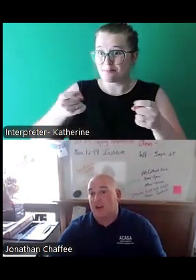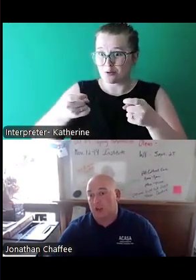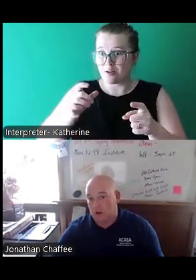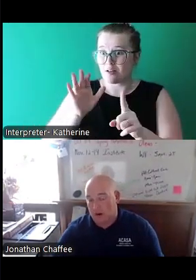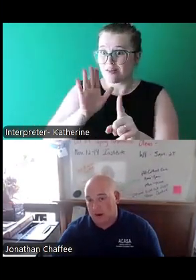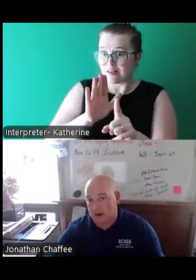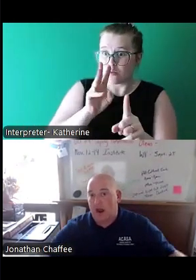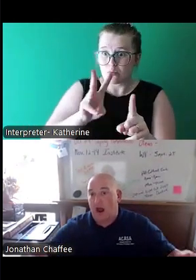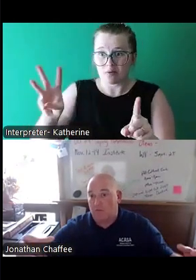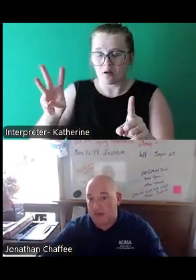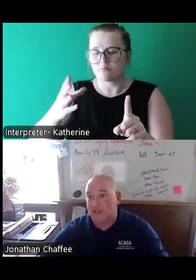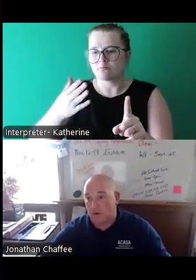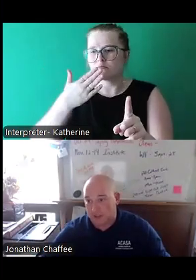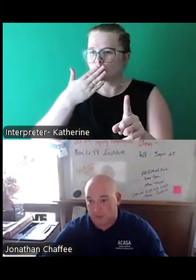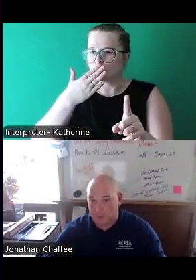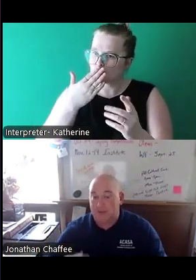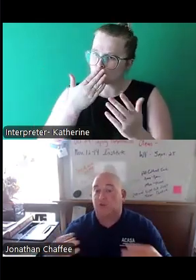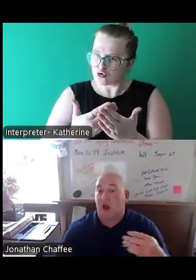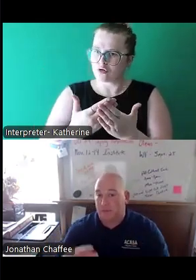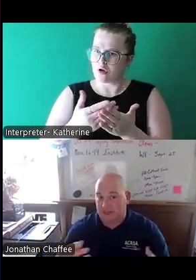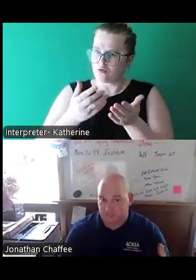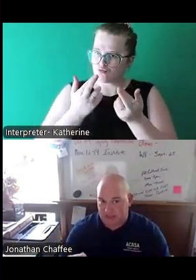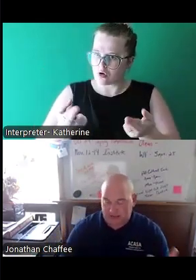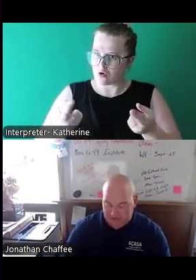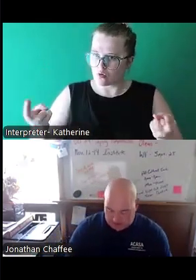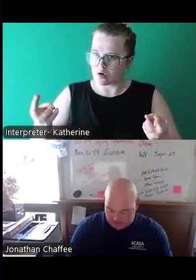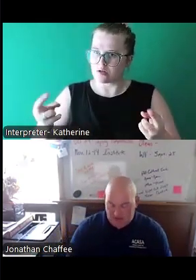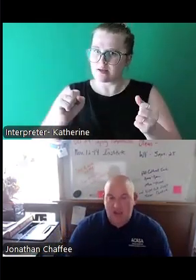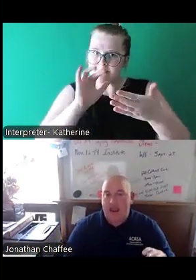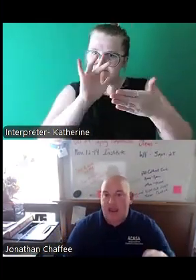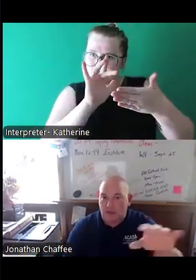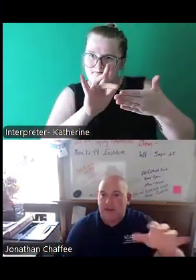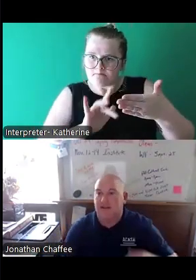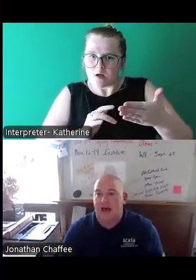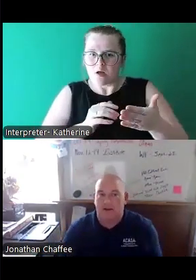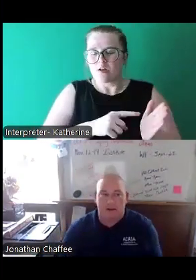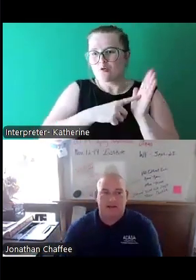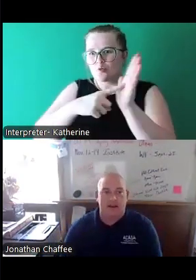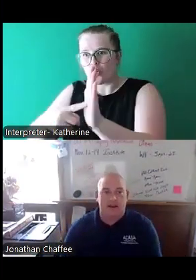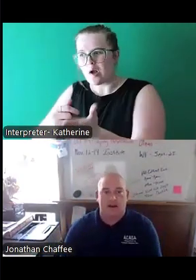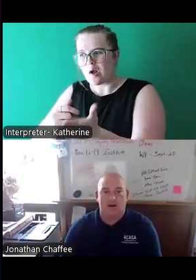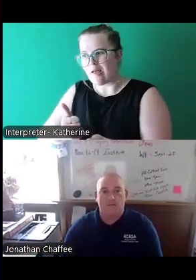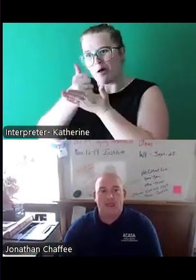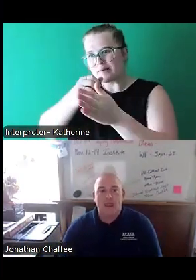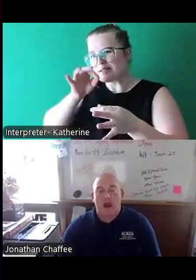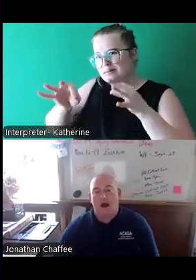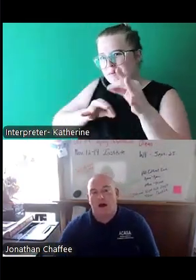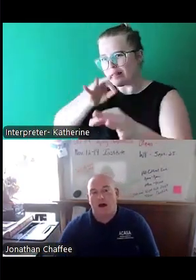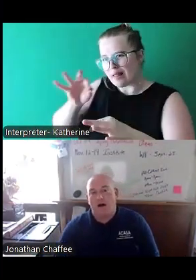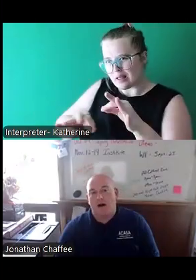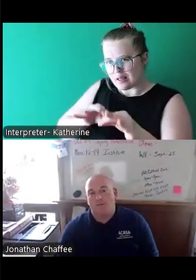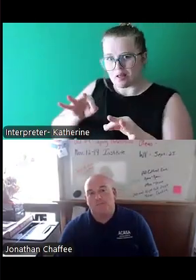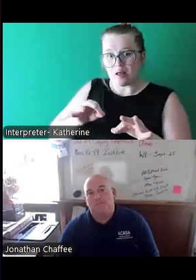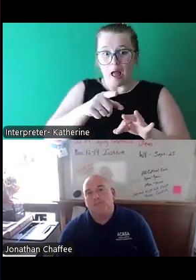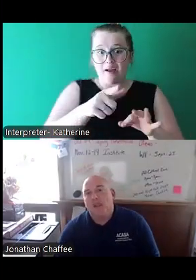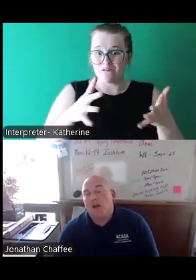of good resources for people to help explain stuff. And I've linked a lot of those in here.